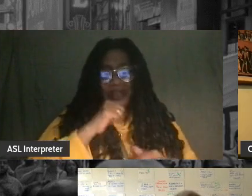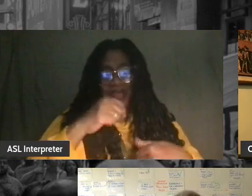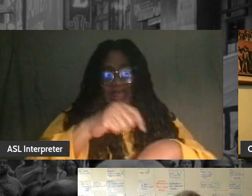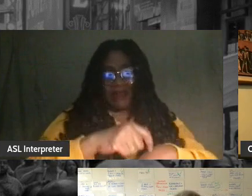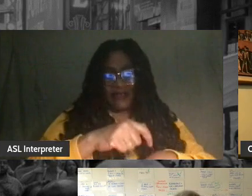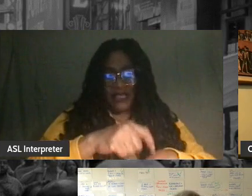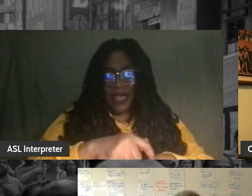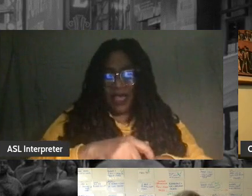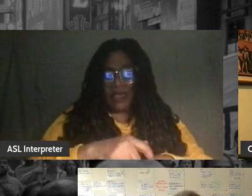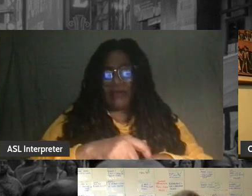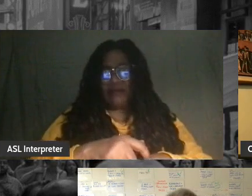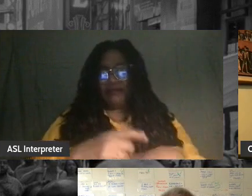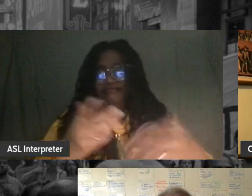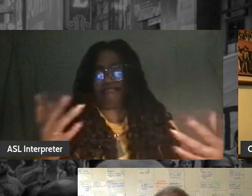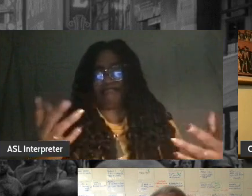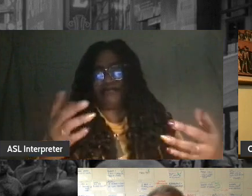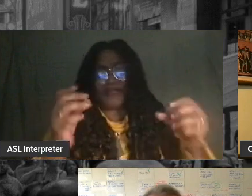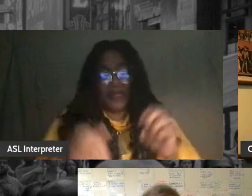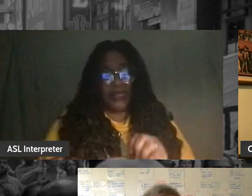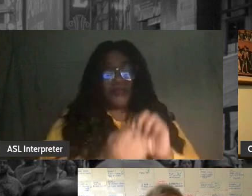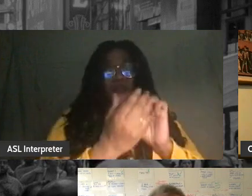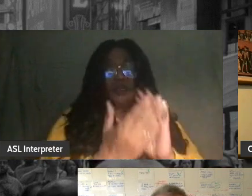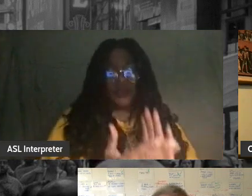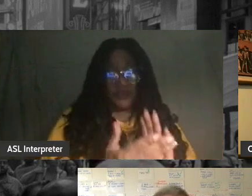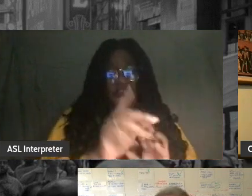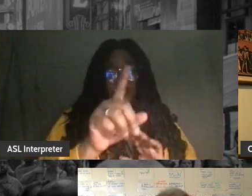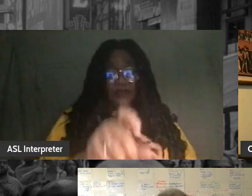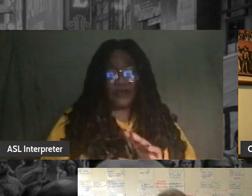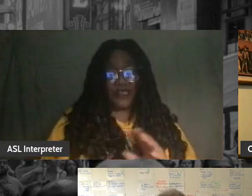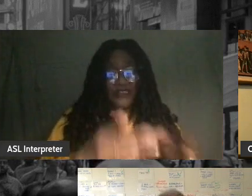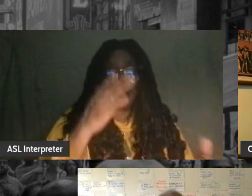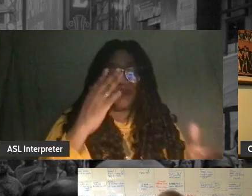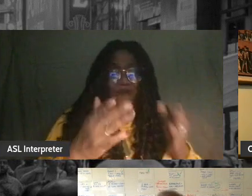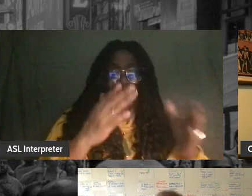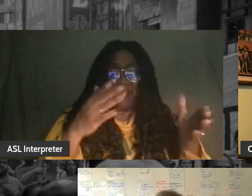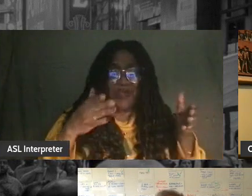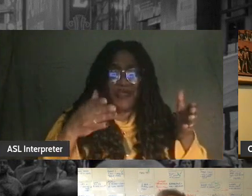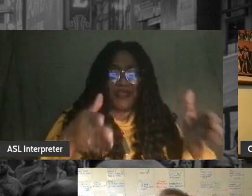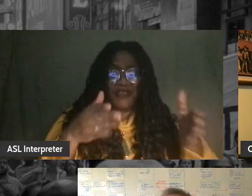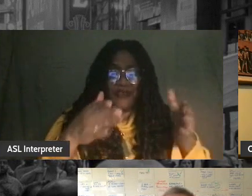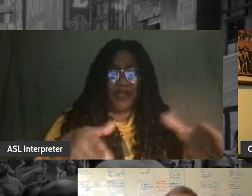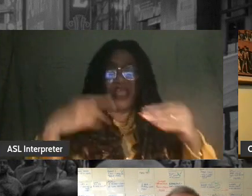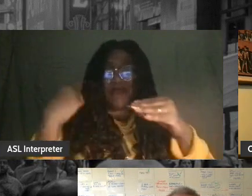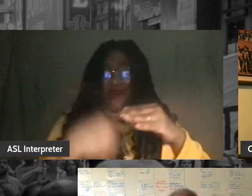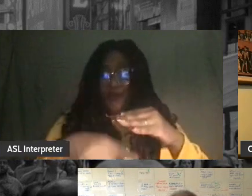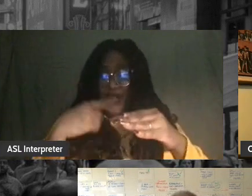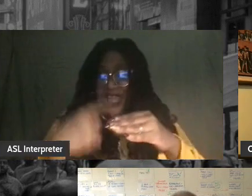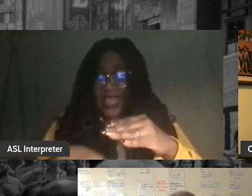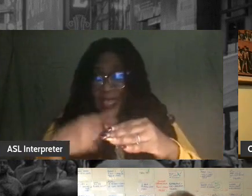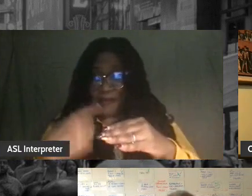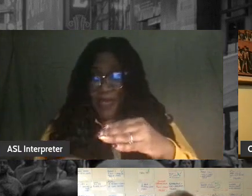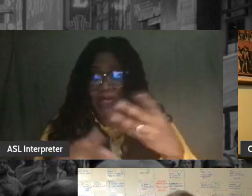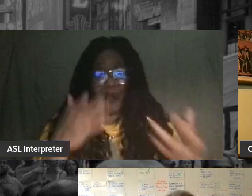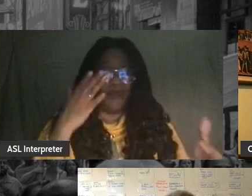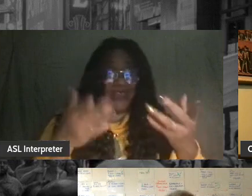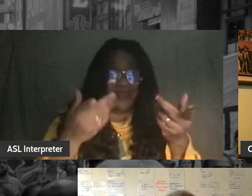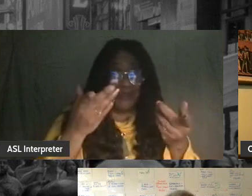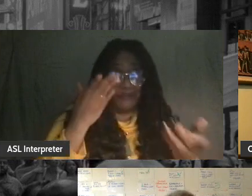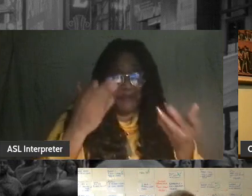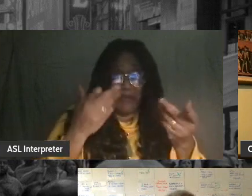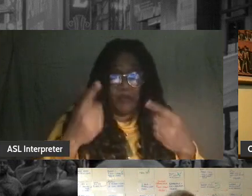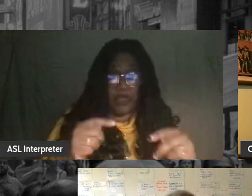to address those. Perhaps there's a way, if you want to email those questions, we can try and get